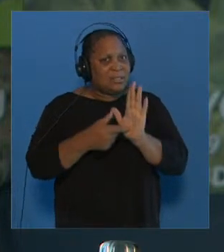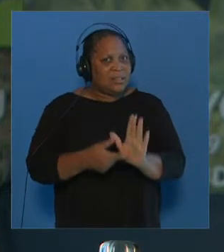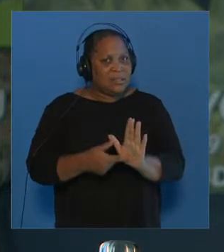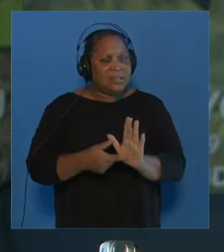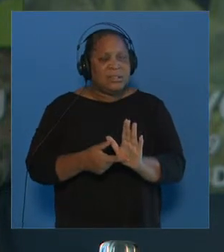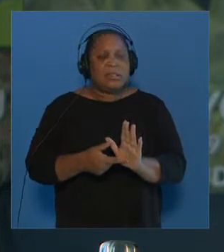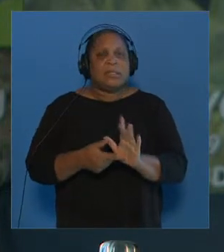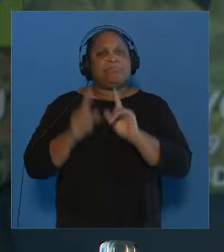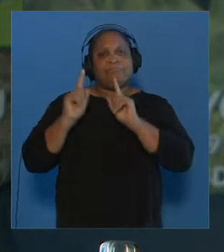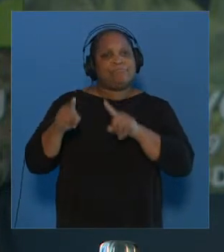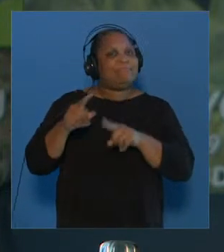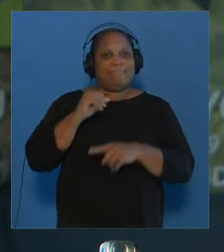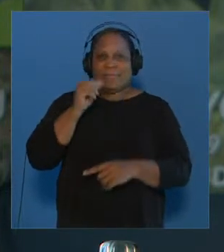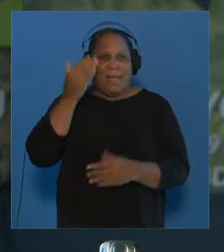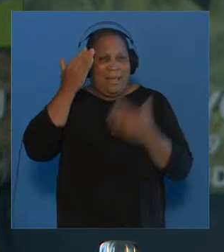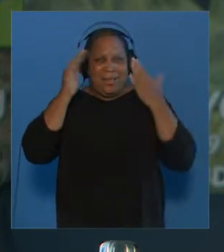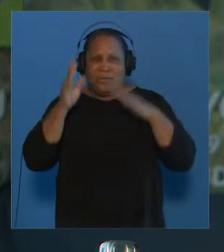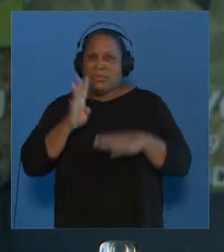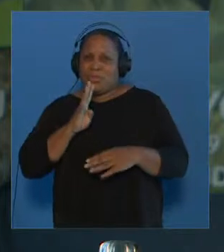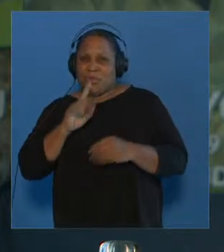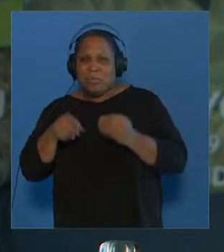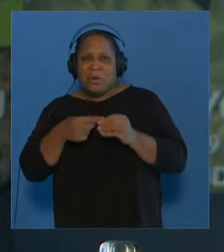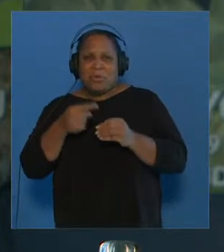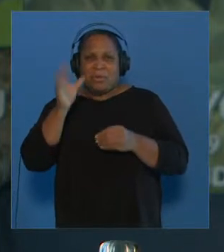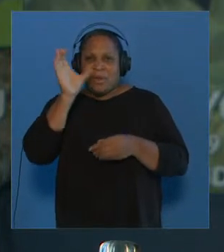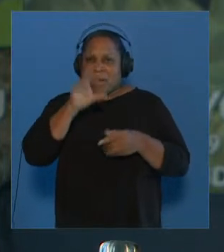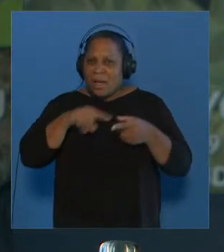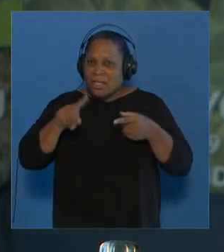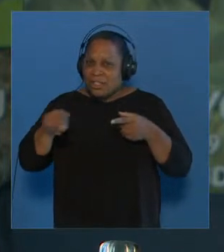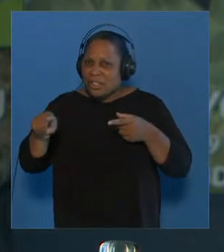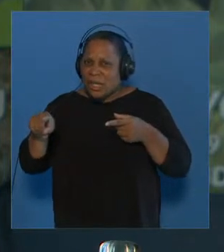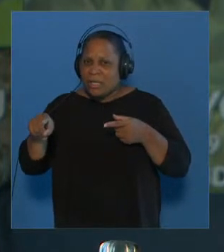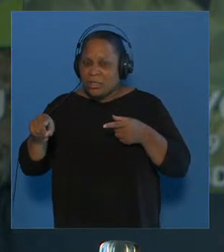not 100% sure what you're referring to about the contact tracing.